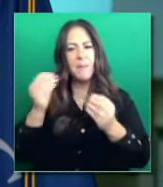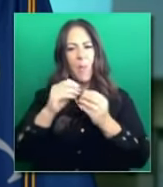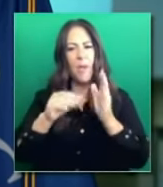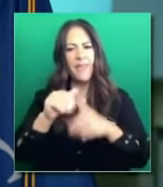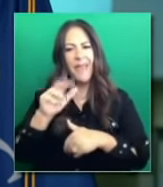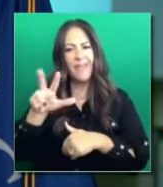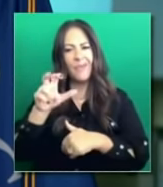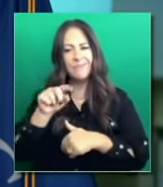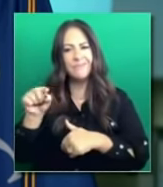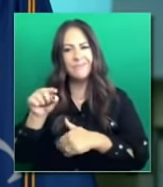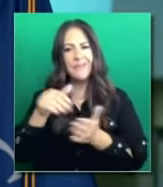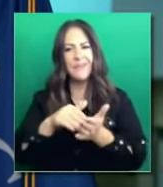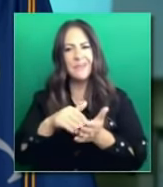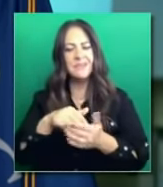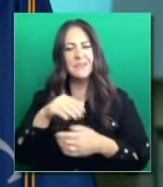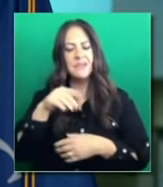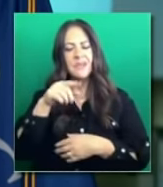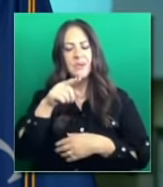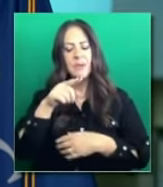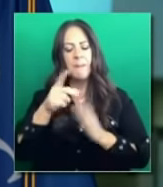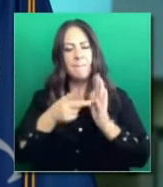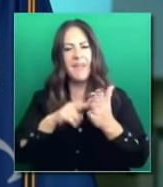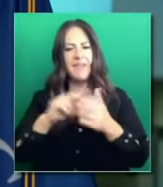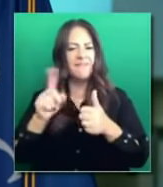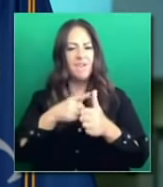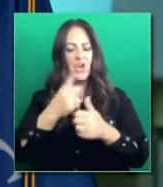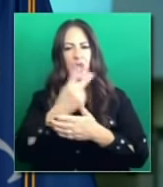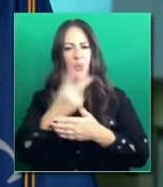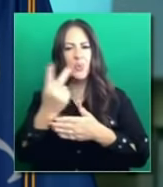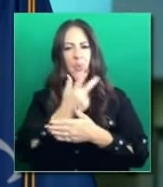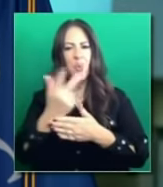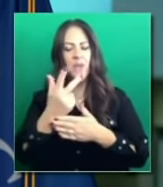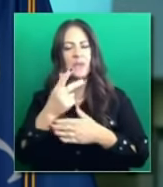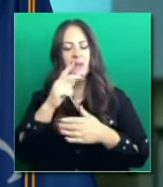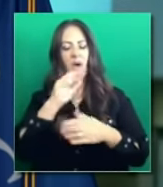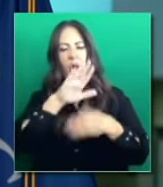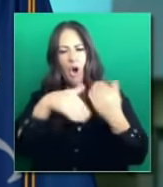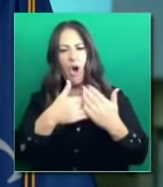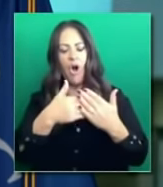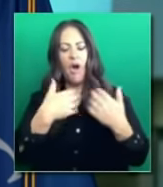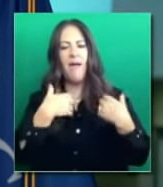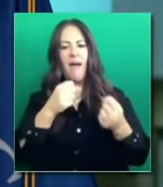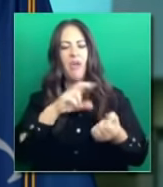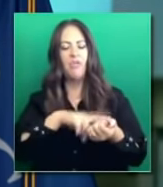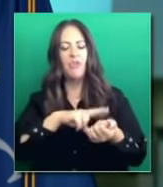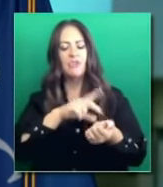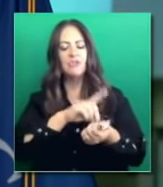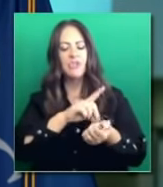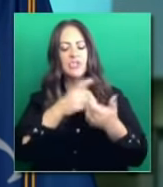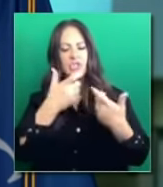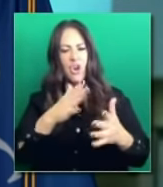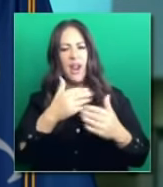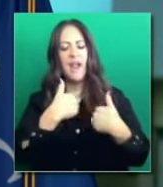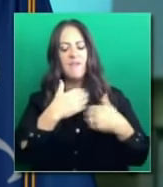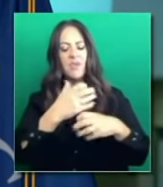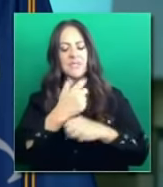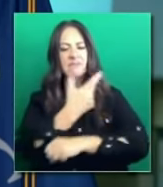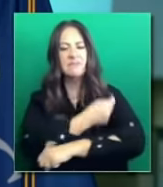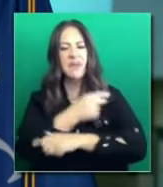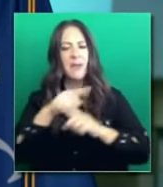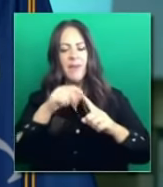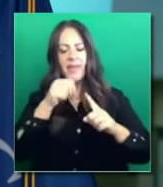within 3 weeks or so. So I'm curious if you feel the vaccinations are progressing more slowly than you anticipated, and if so,